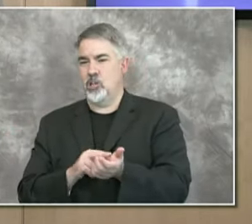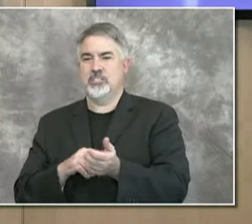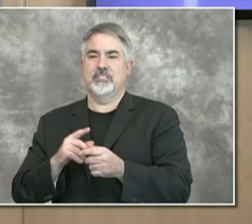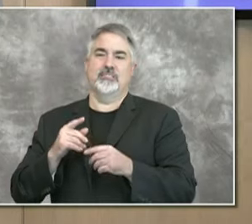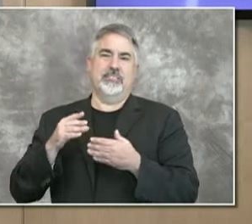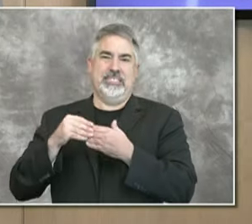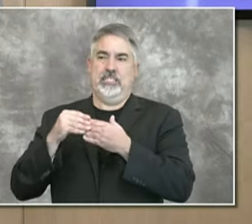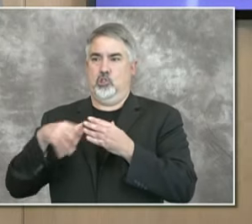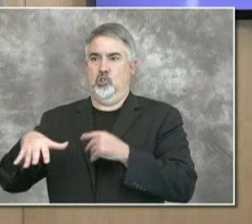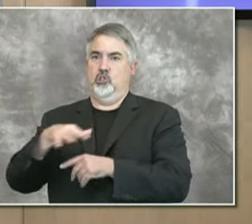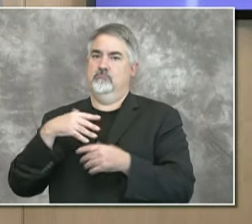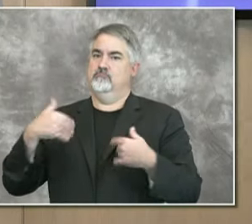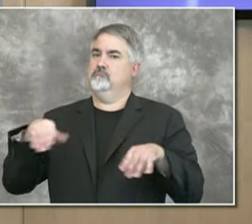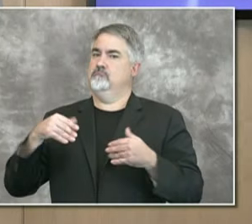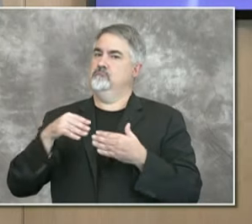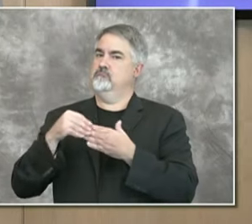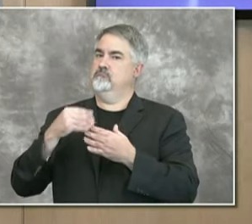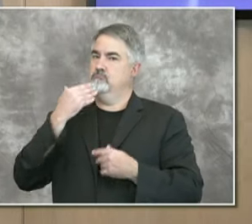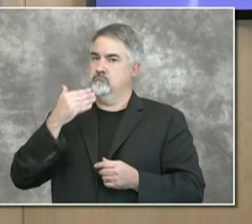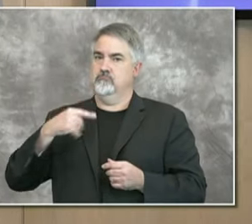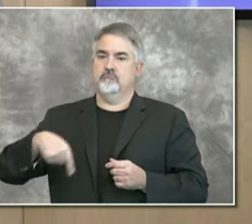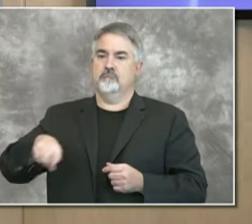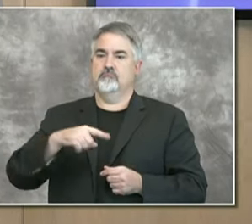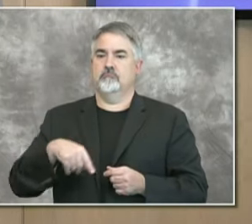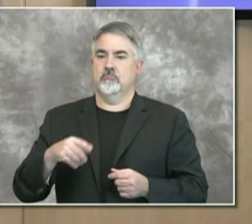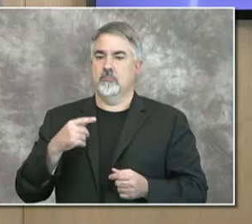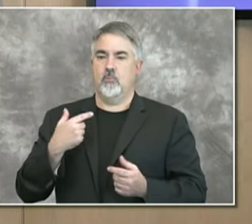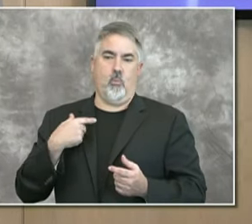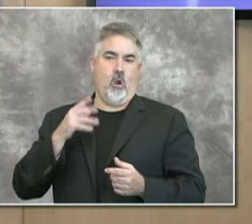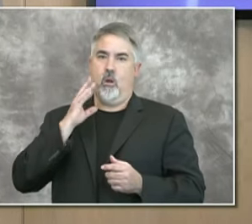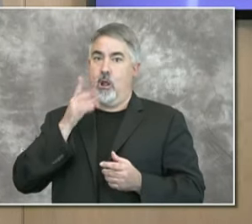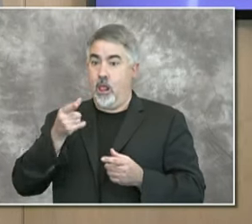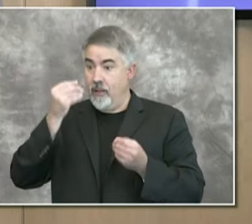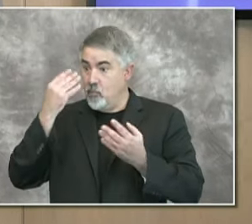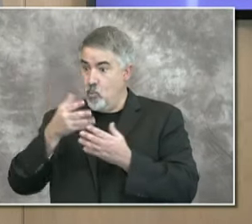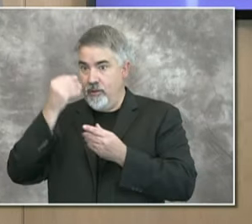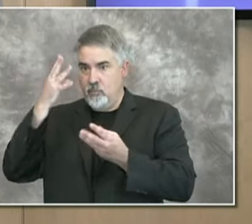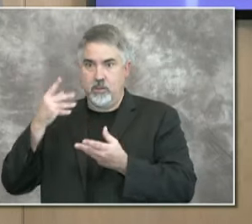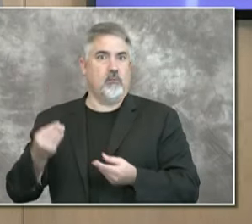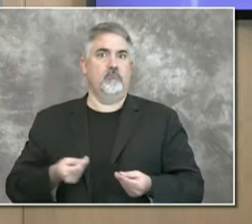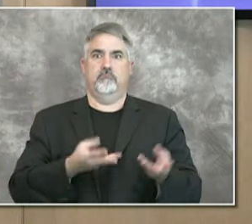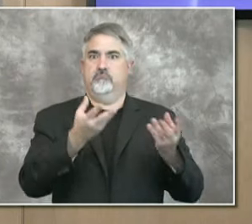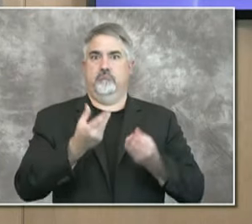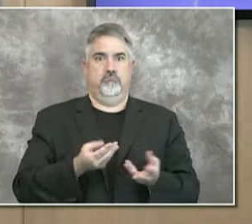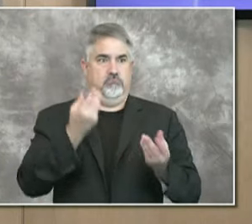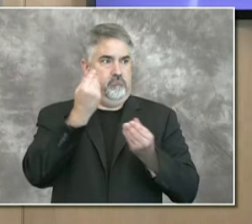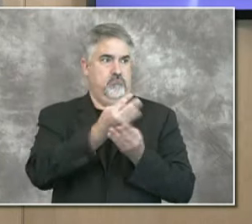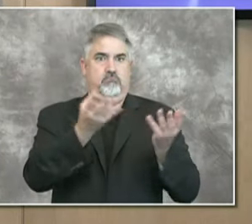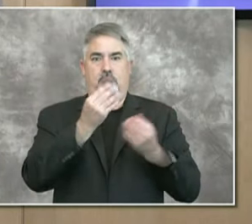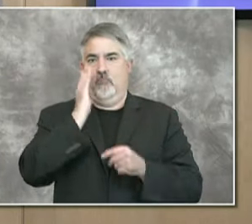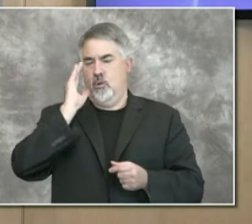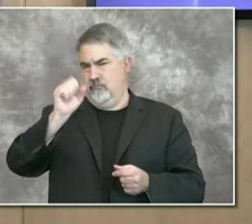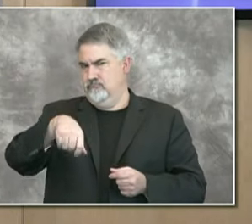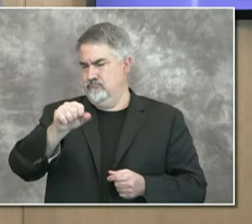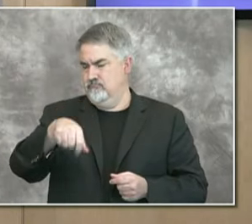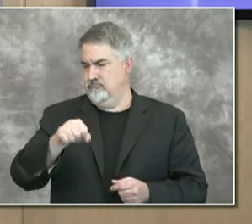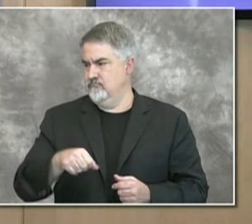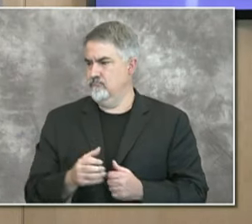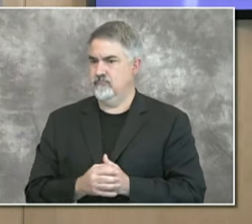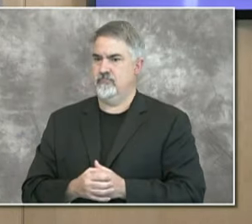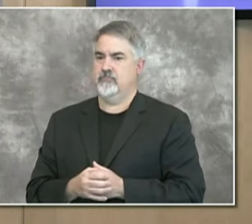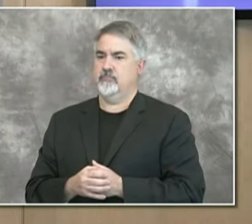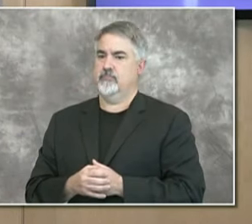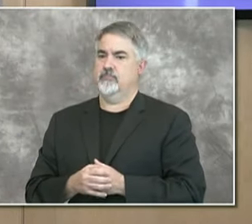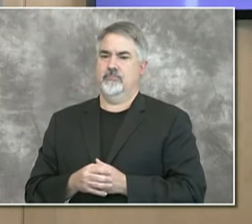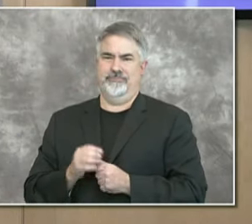somebody wants to send information, we will be more than happy to disseminate that accordingly. Participation, of